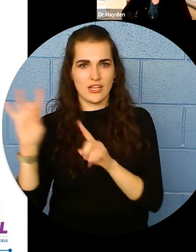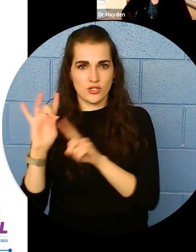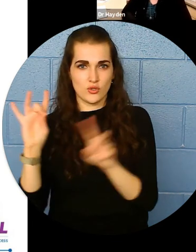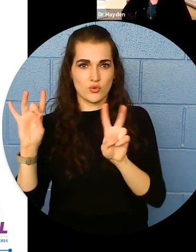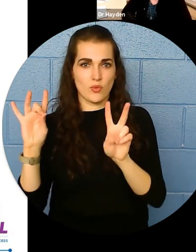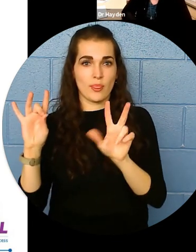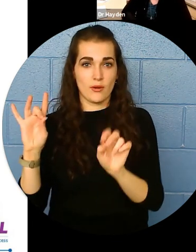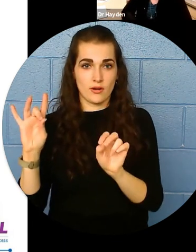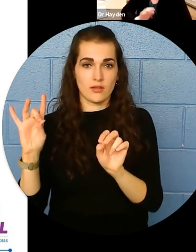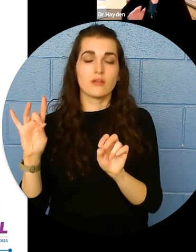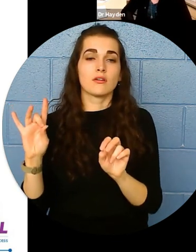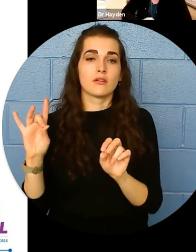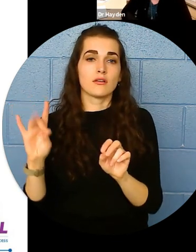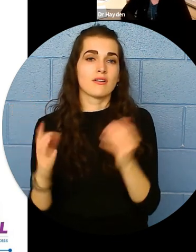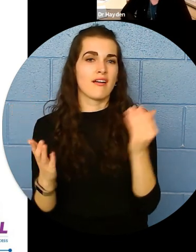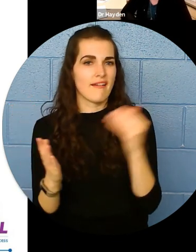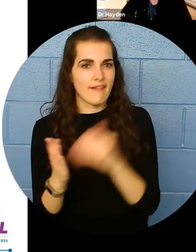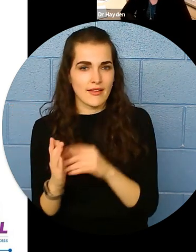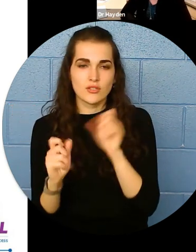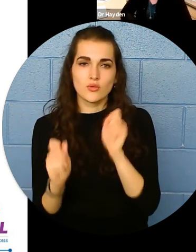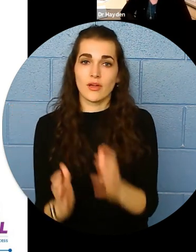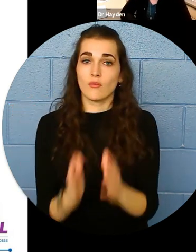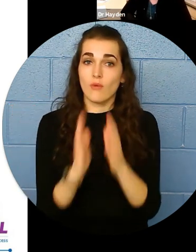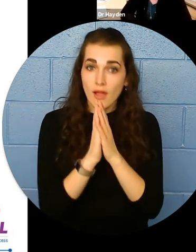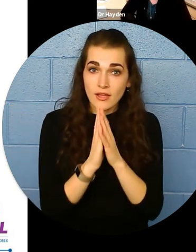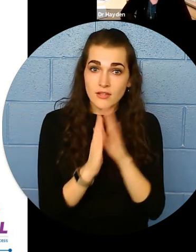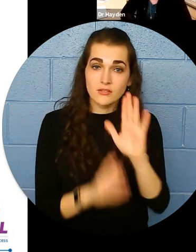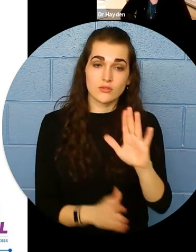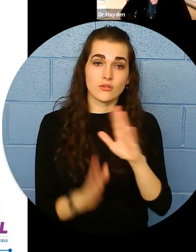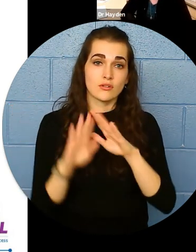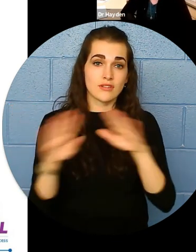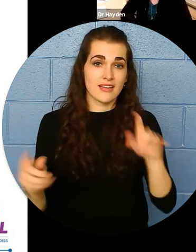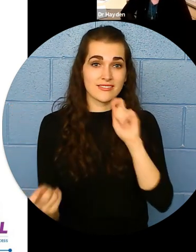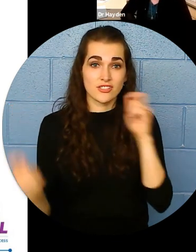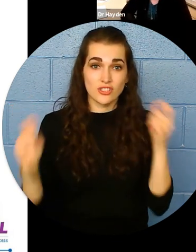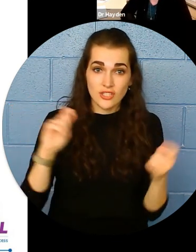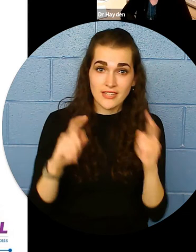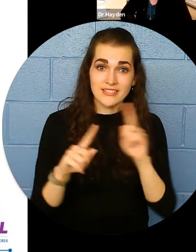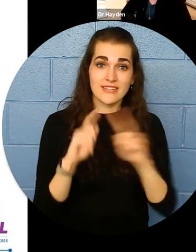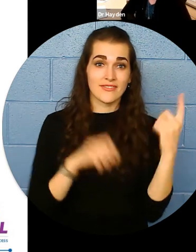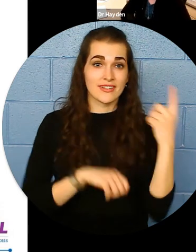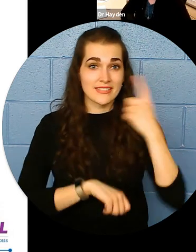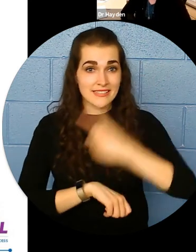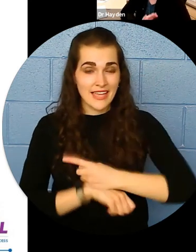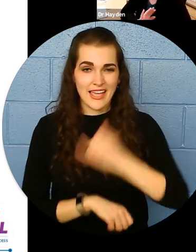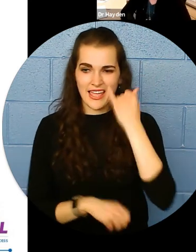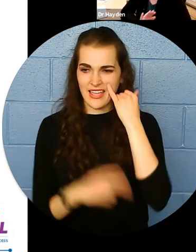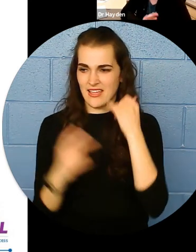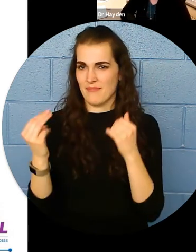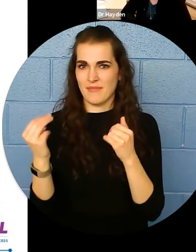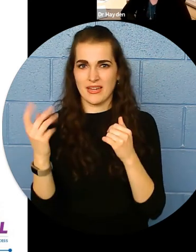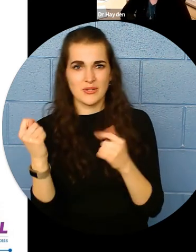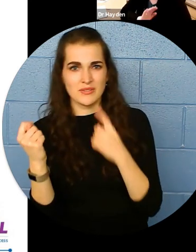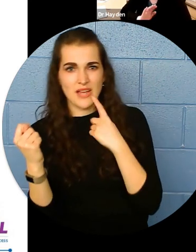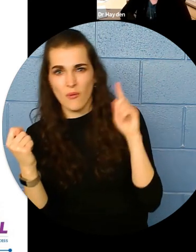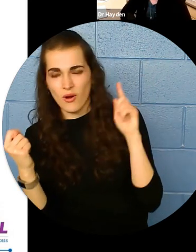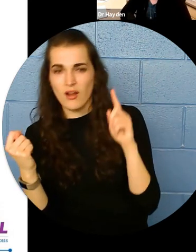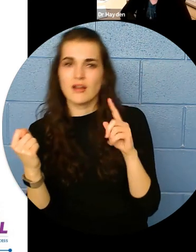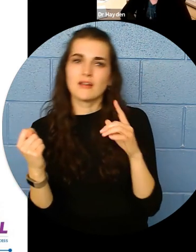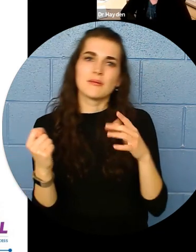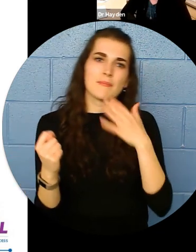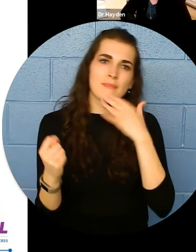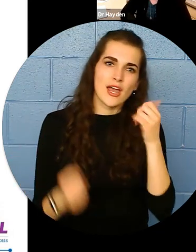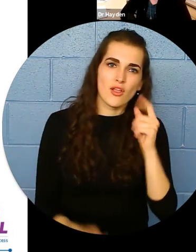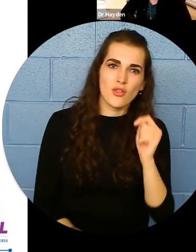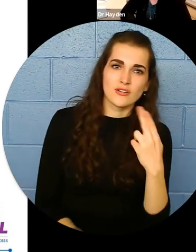2:30. And so again, you can request your child be changed to a different day if the assigned days do not work for you. And again,